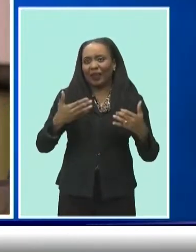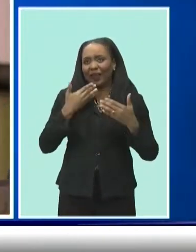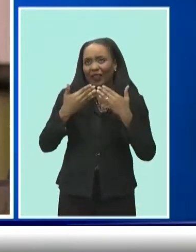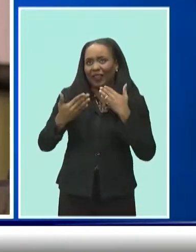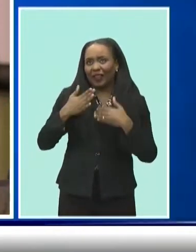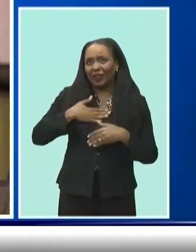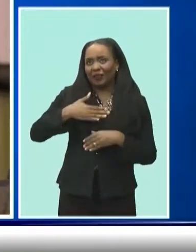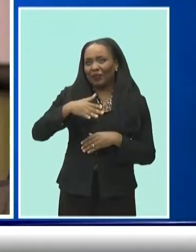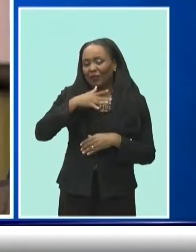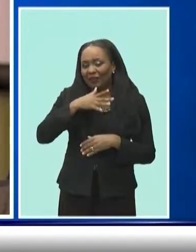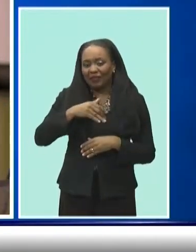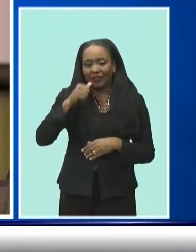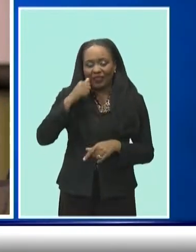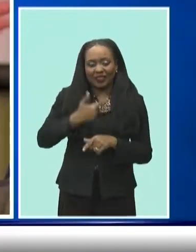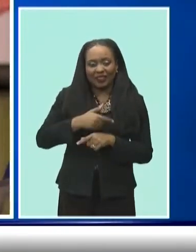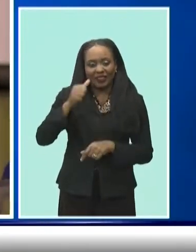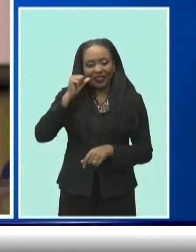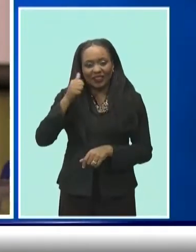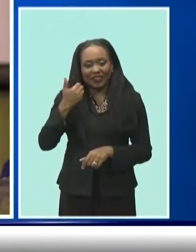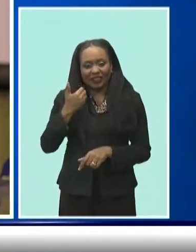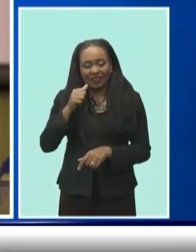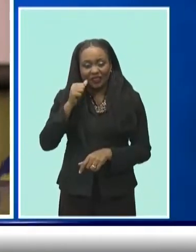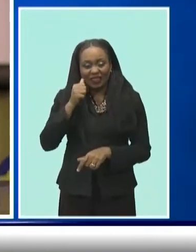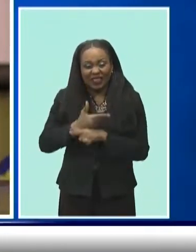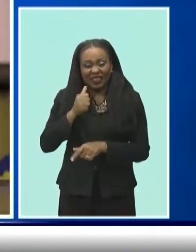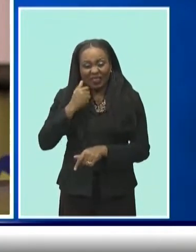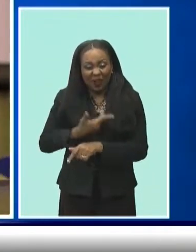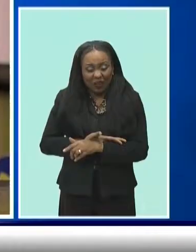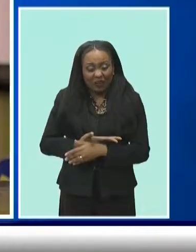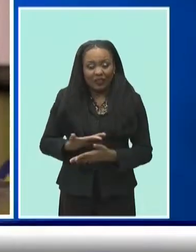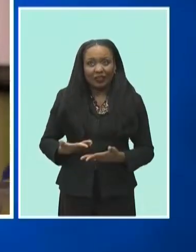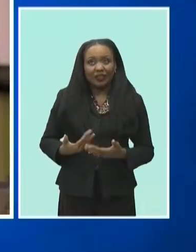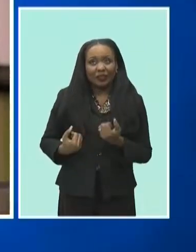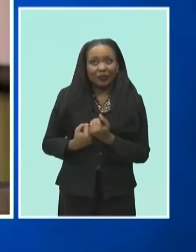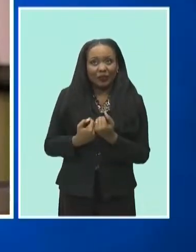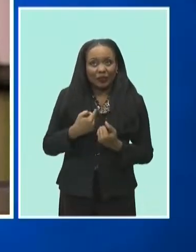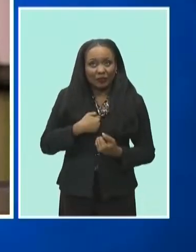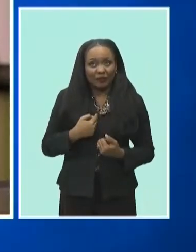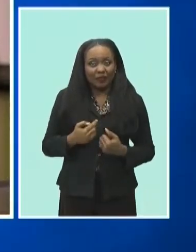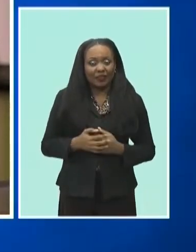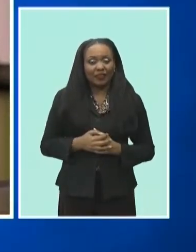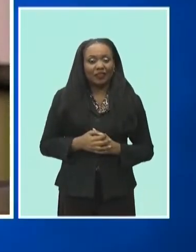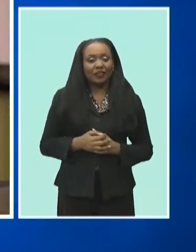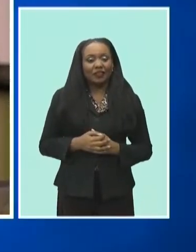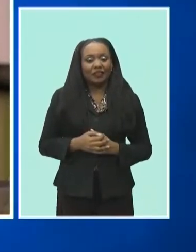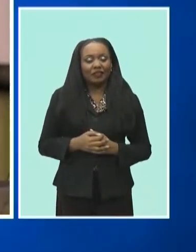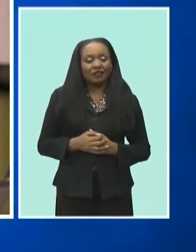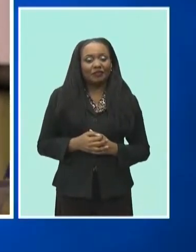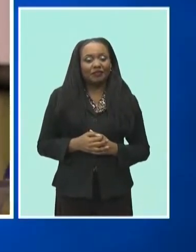sister, my daughter. They supported me through the whole thing. My neighbor, she came along as well tonight.